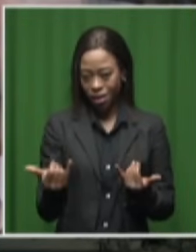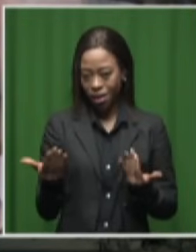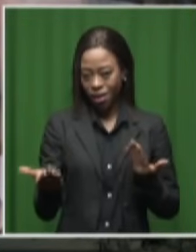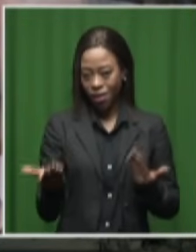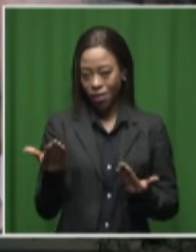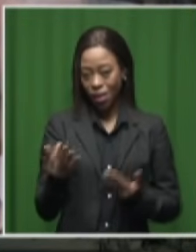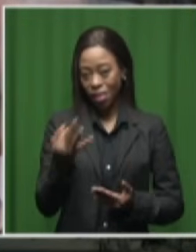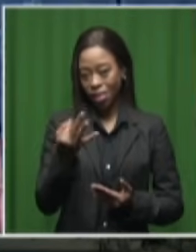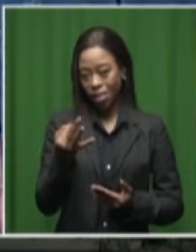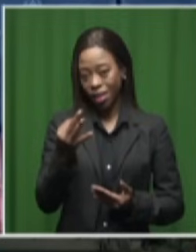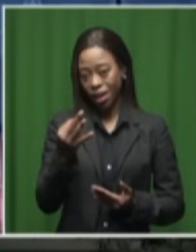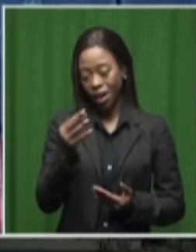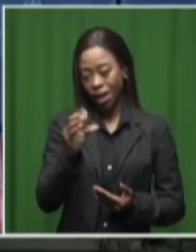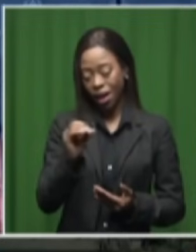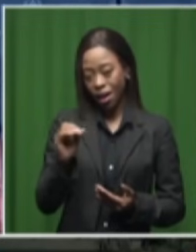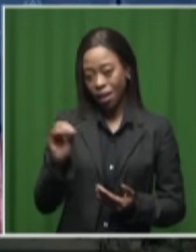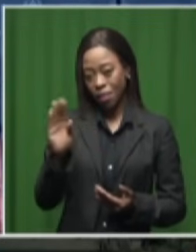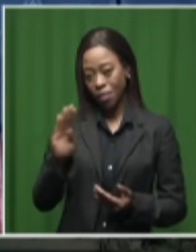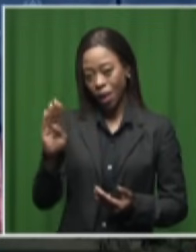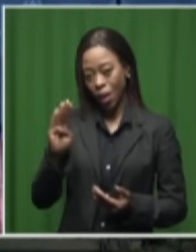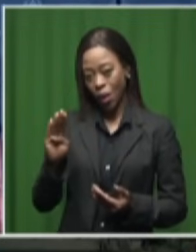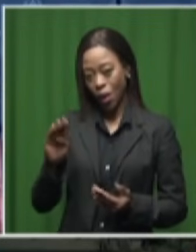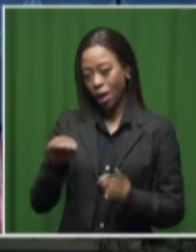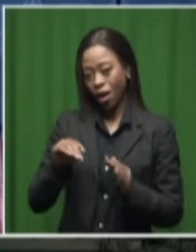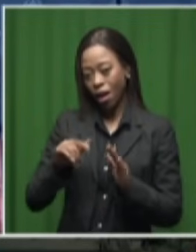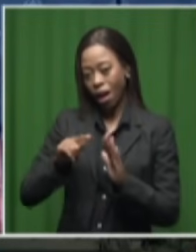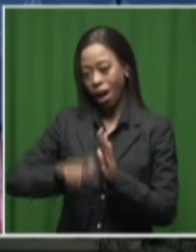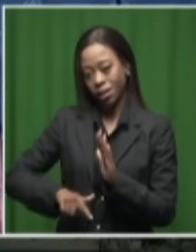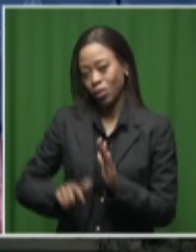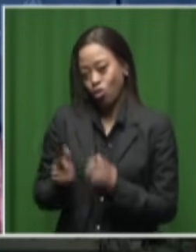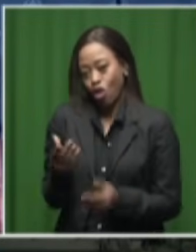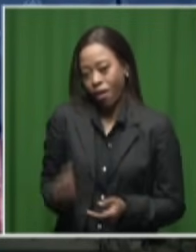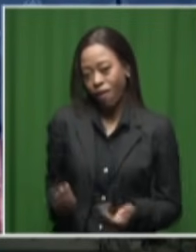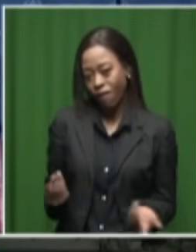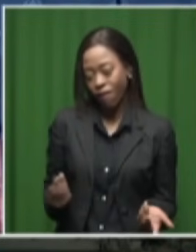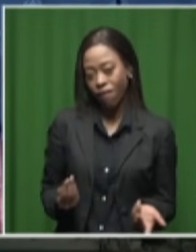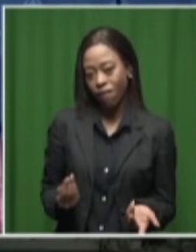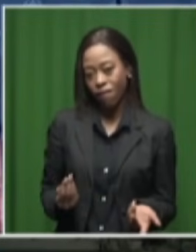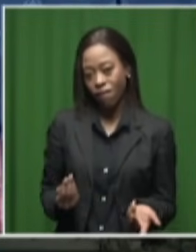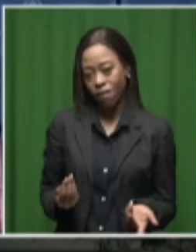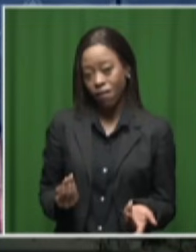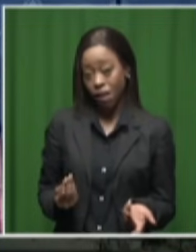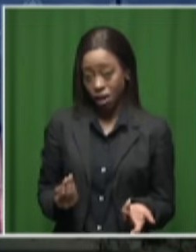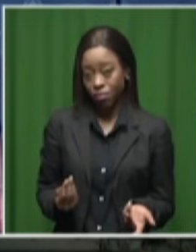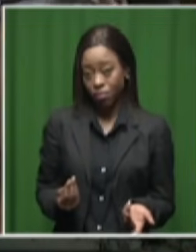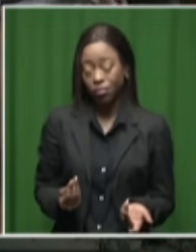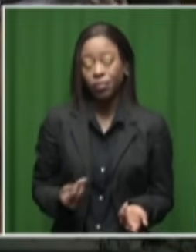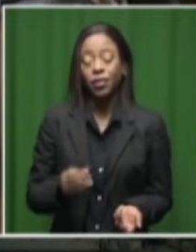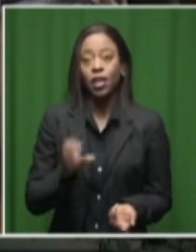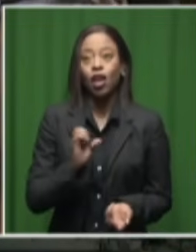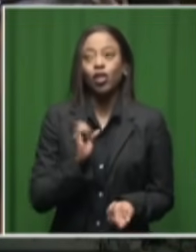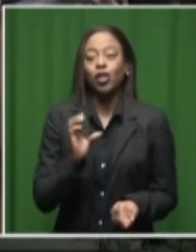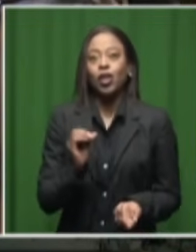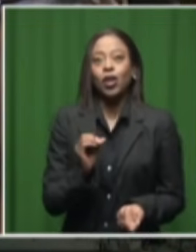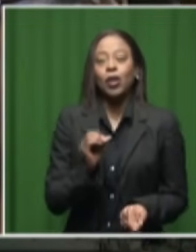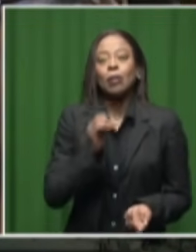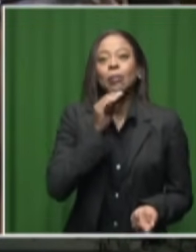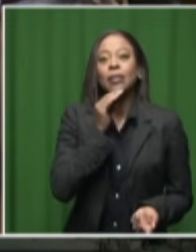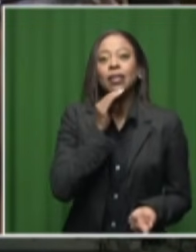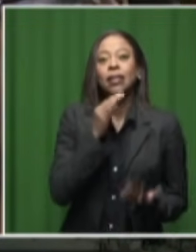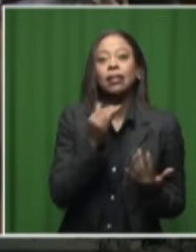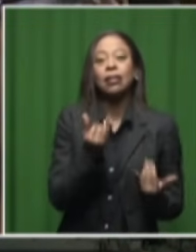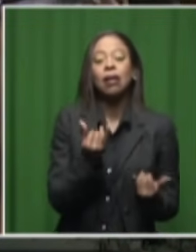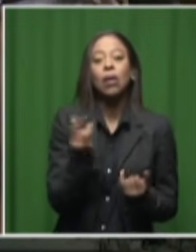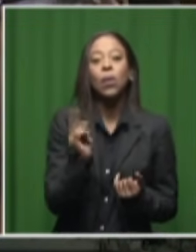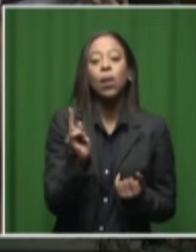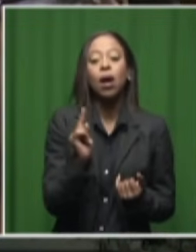billion rand in that sense, what we call the fiscal deficit. So what that means is that we